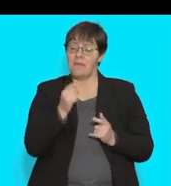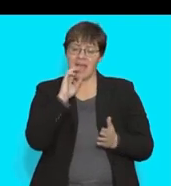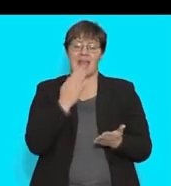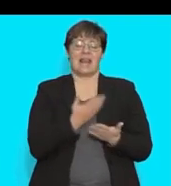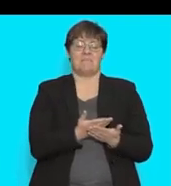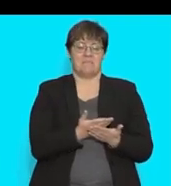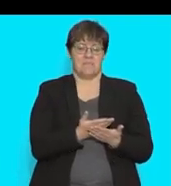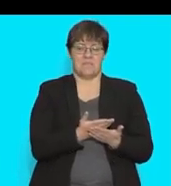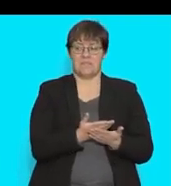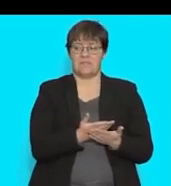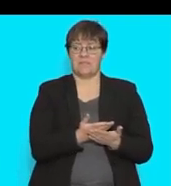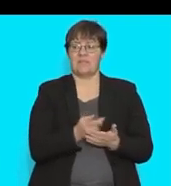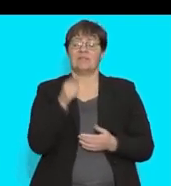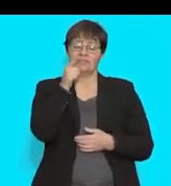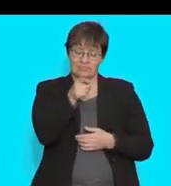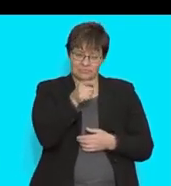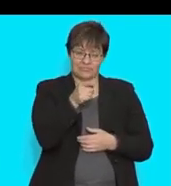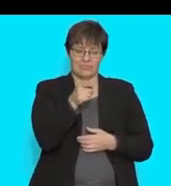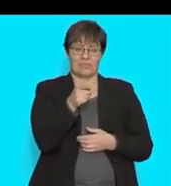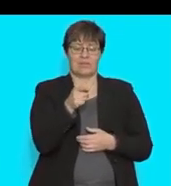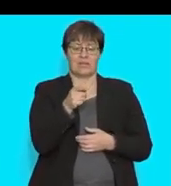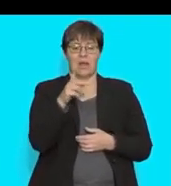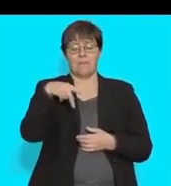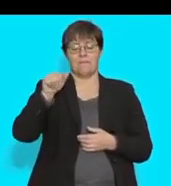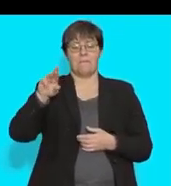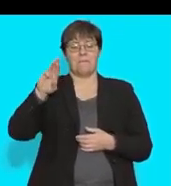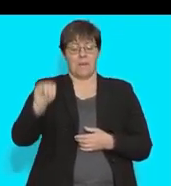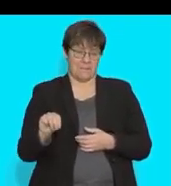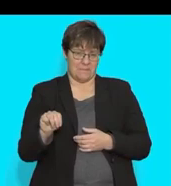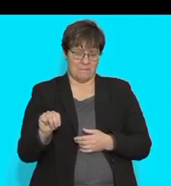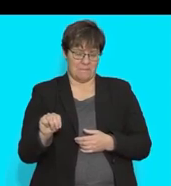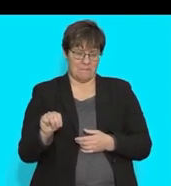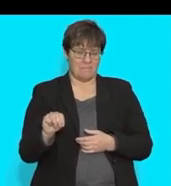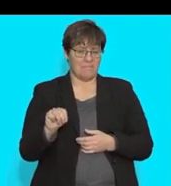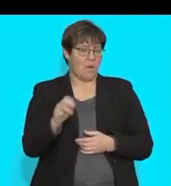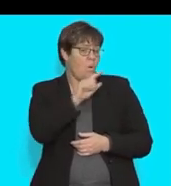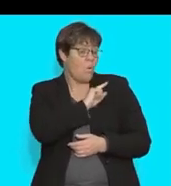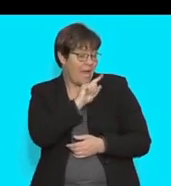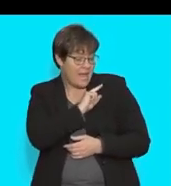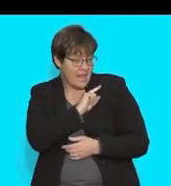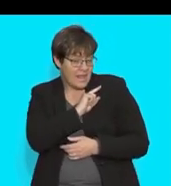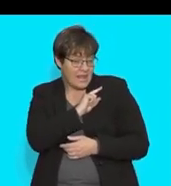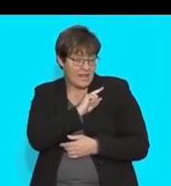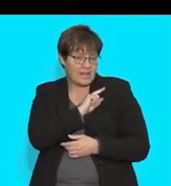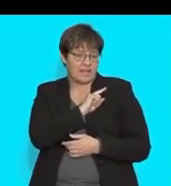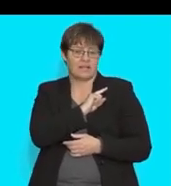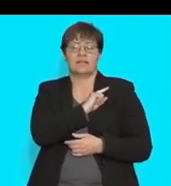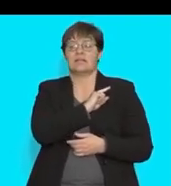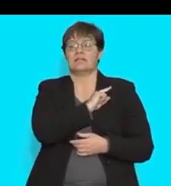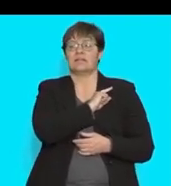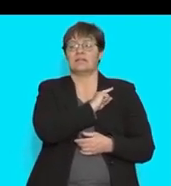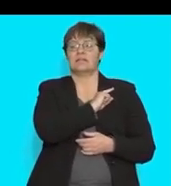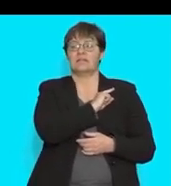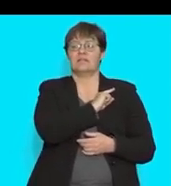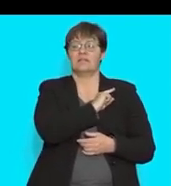can claim that this is a parallelogram. And my reason for it being a parallelogram